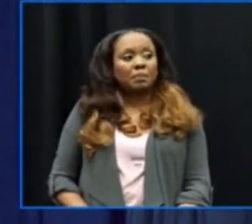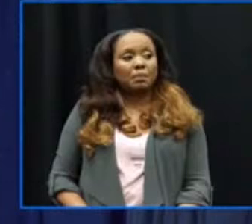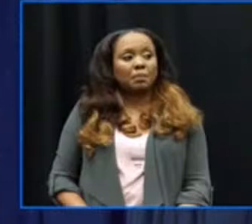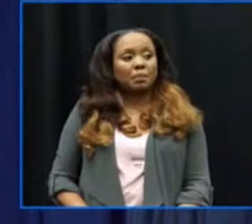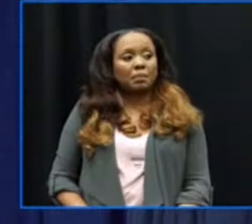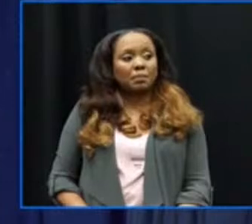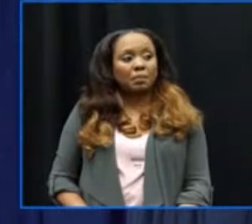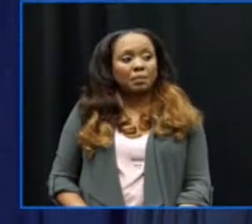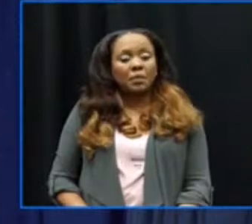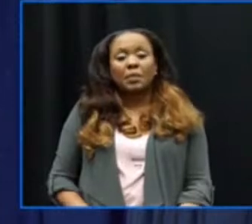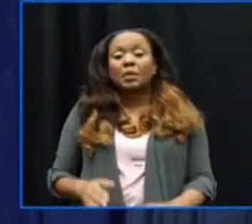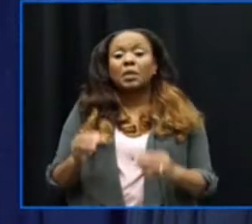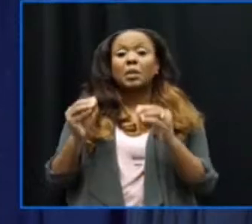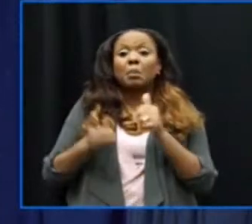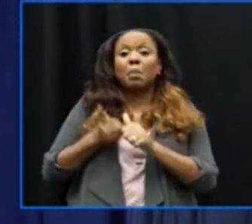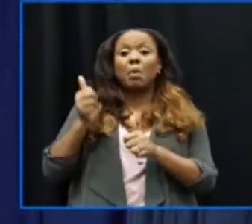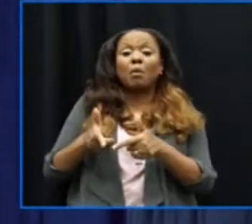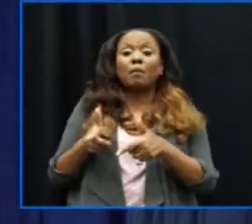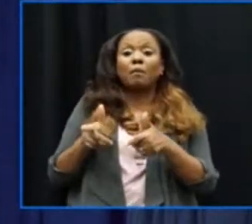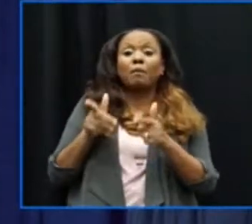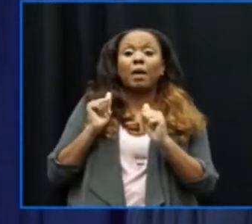retirees division.